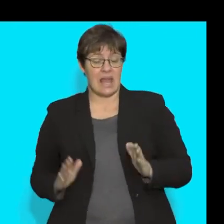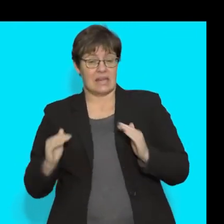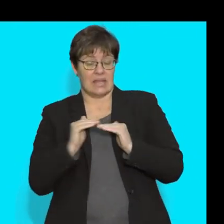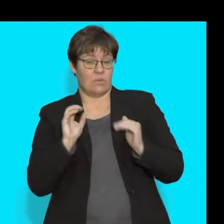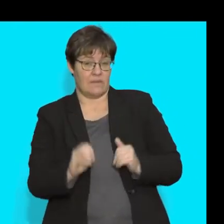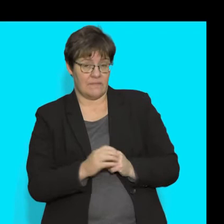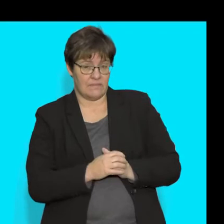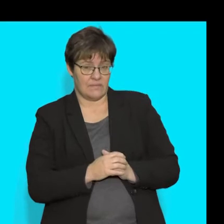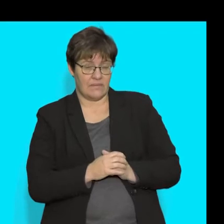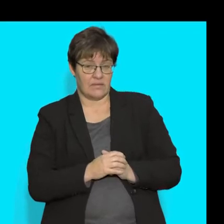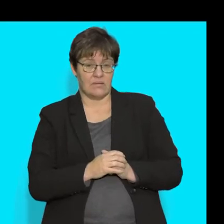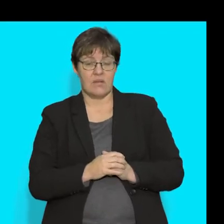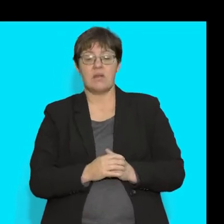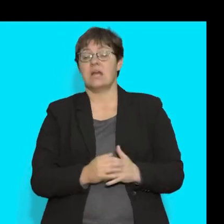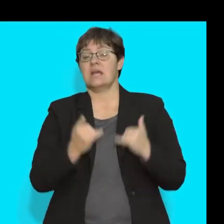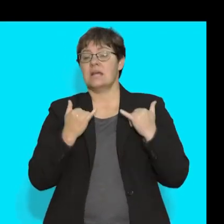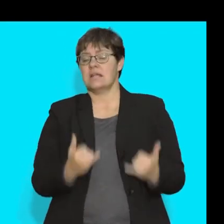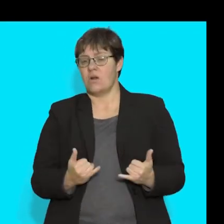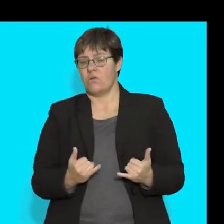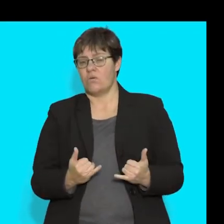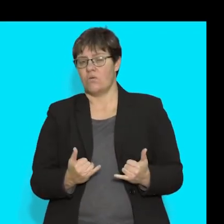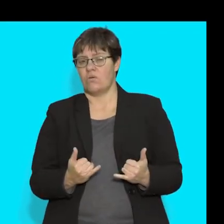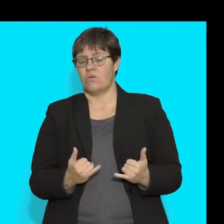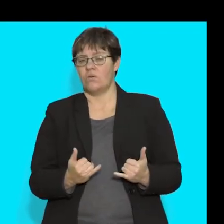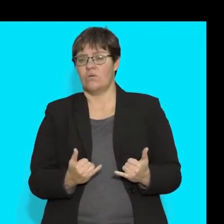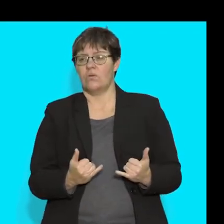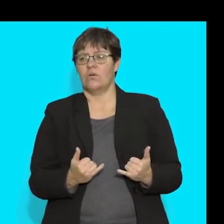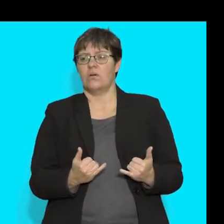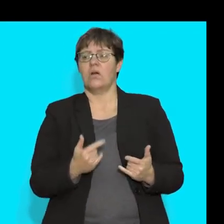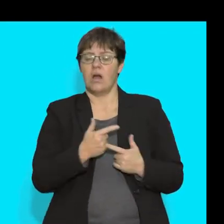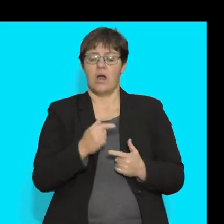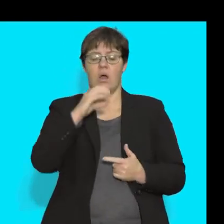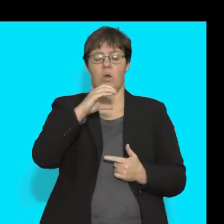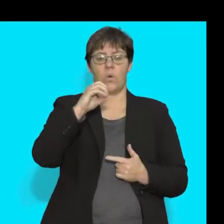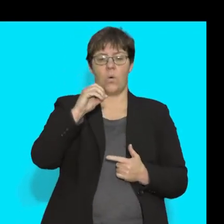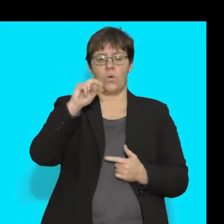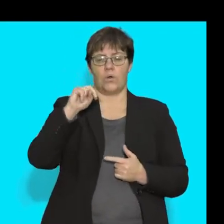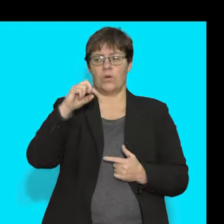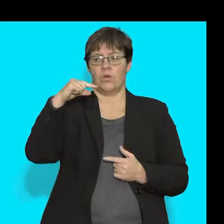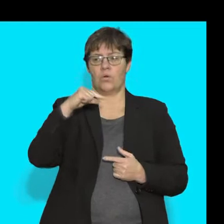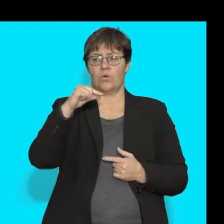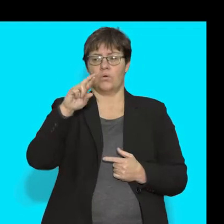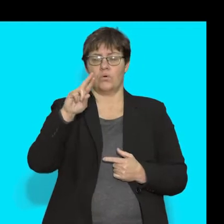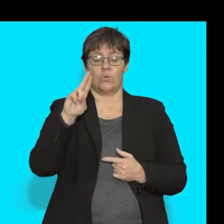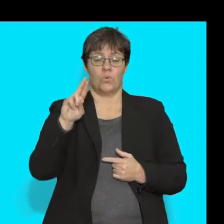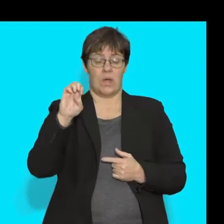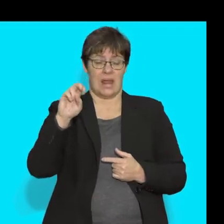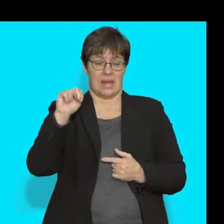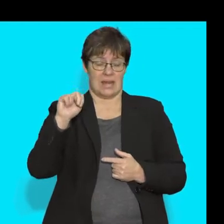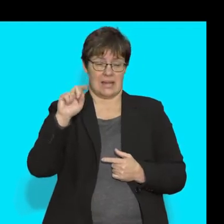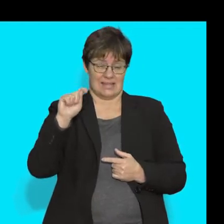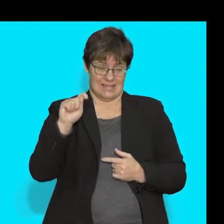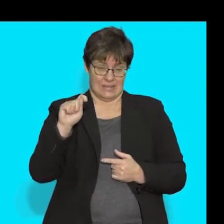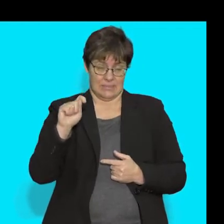equal? This is where we now talk about the concept of congruency, because congruency has to do with